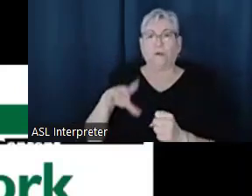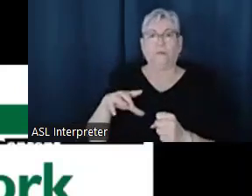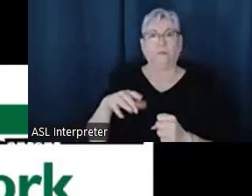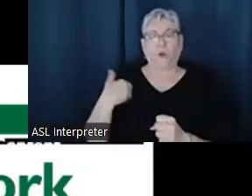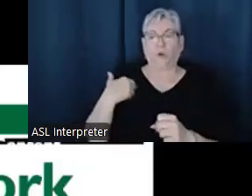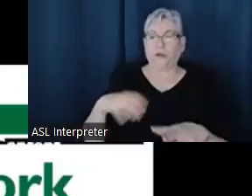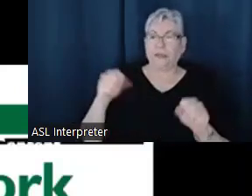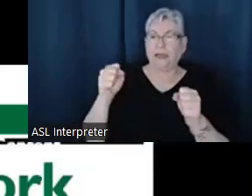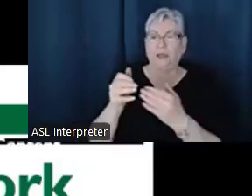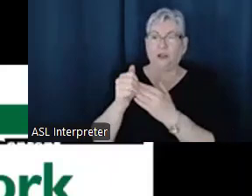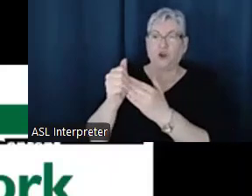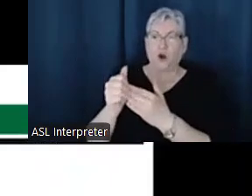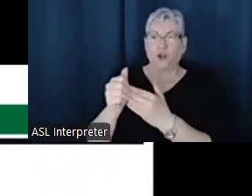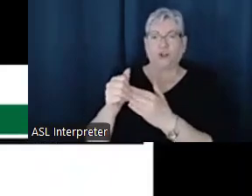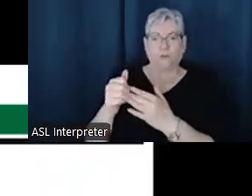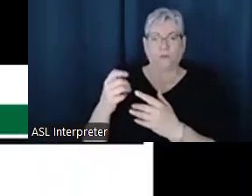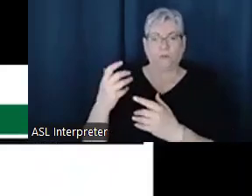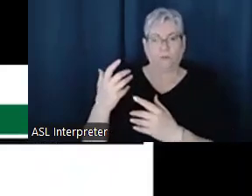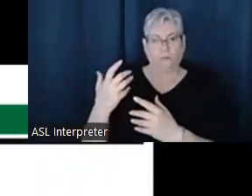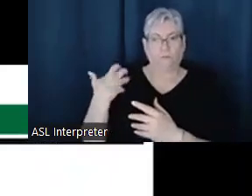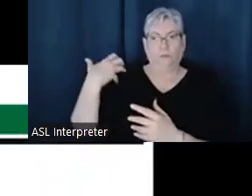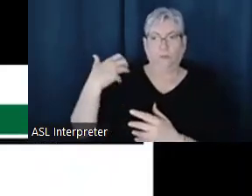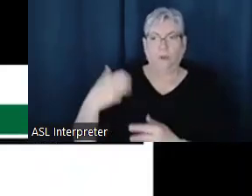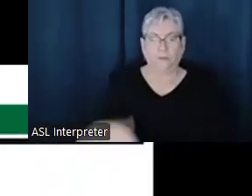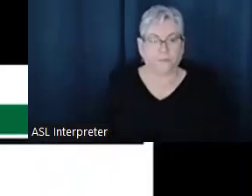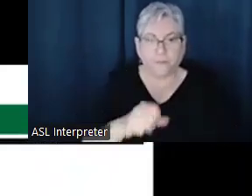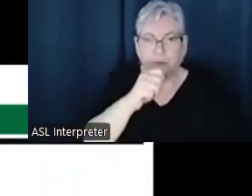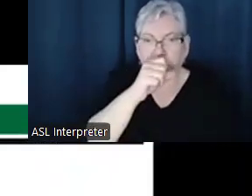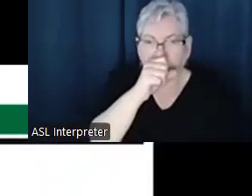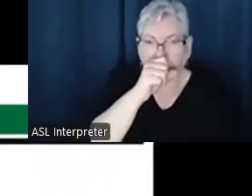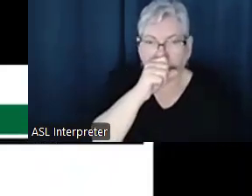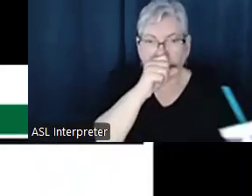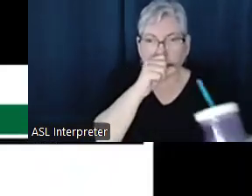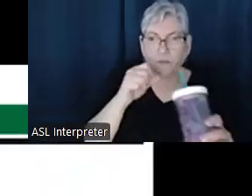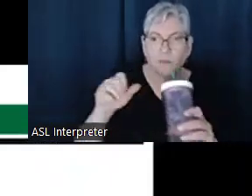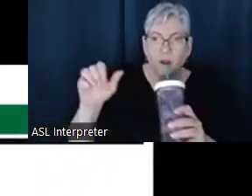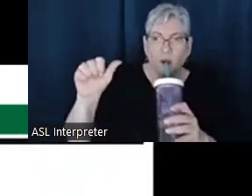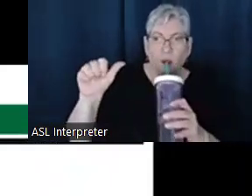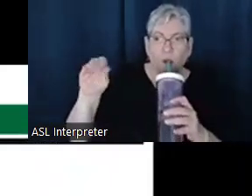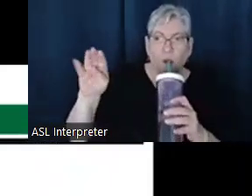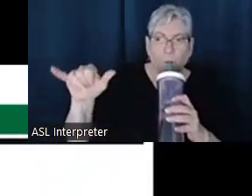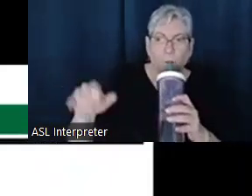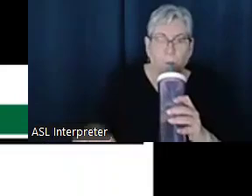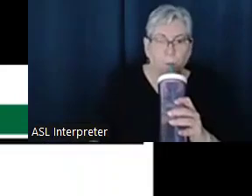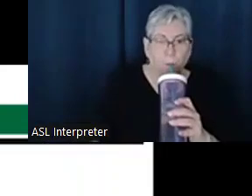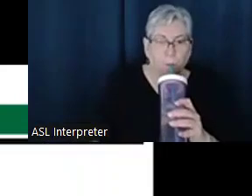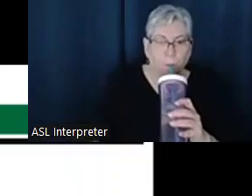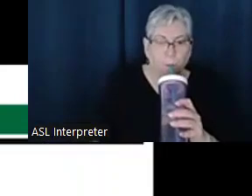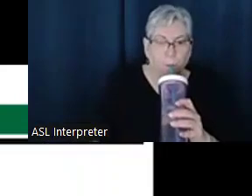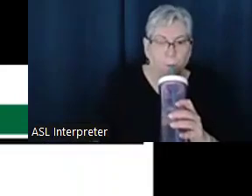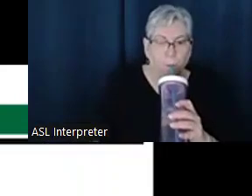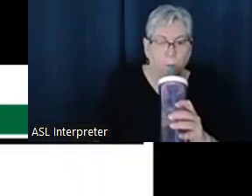ahead. So I think, Amy, if you're still there with us, are we either able